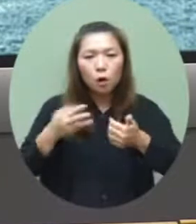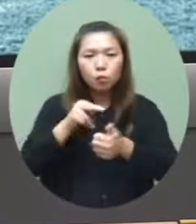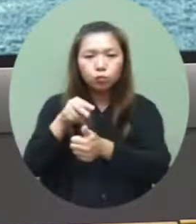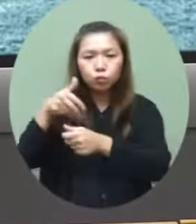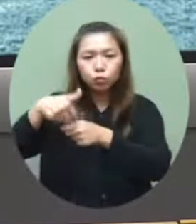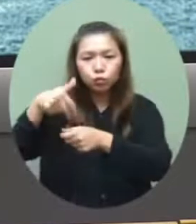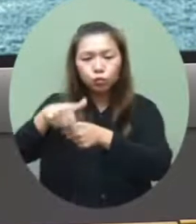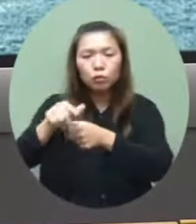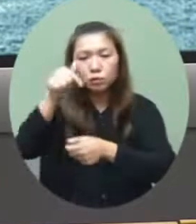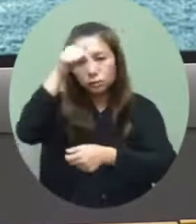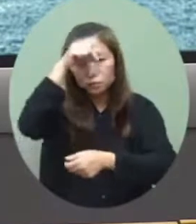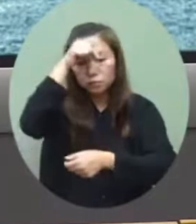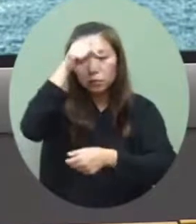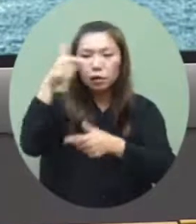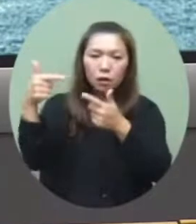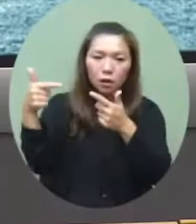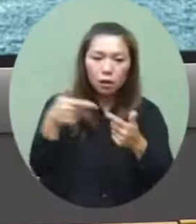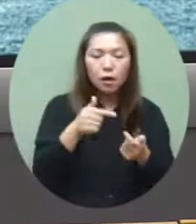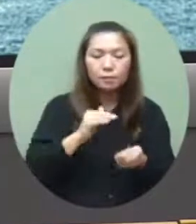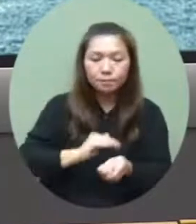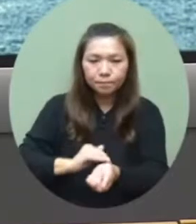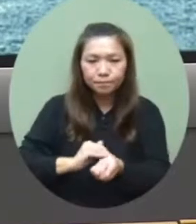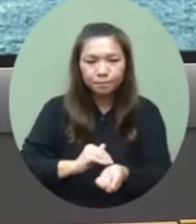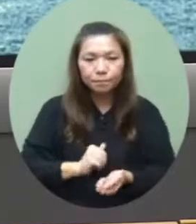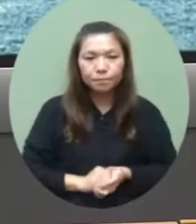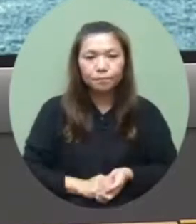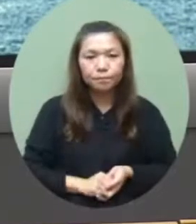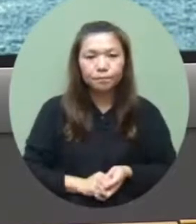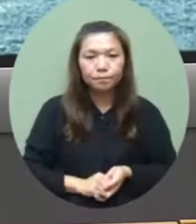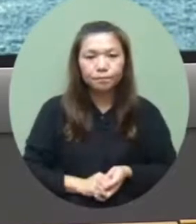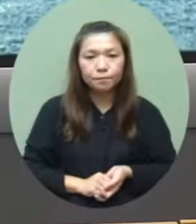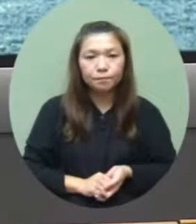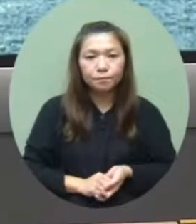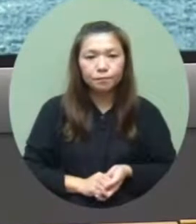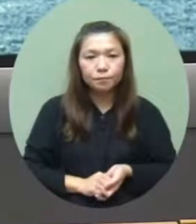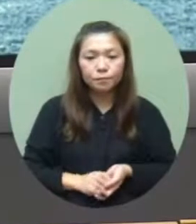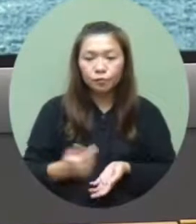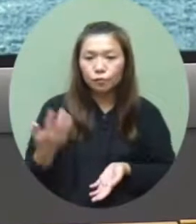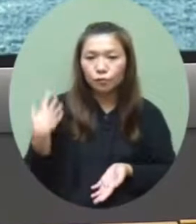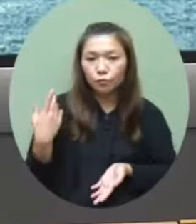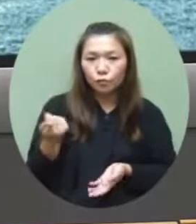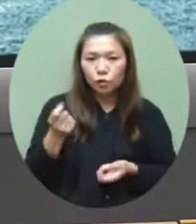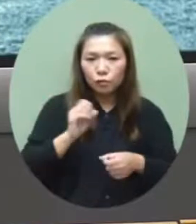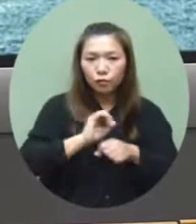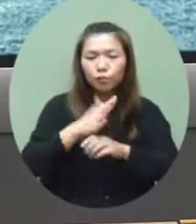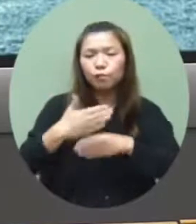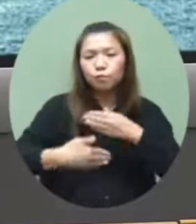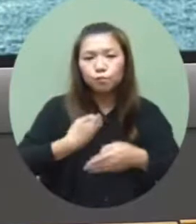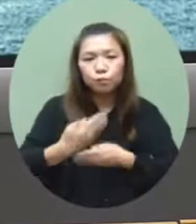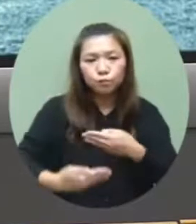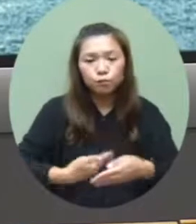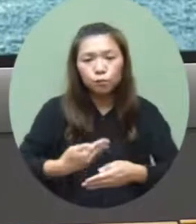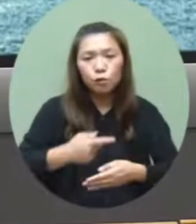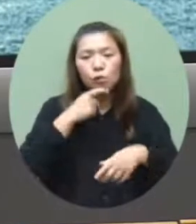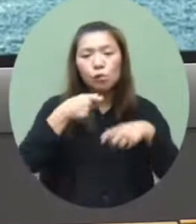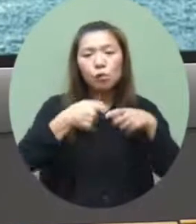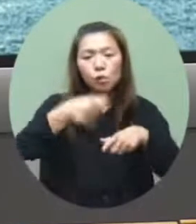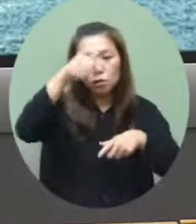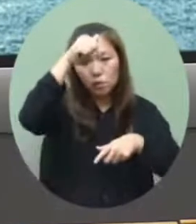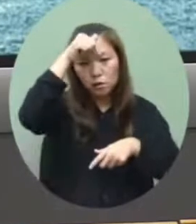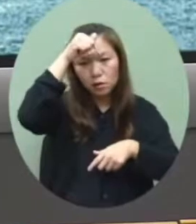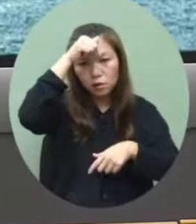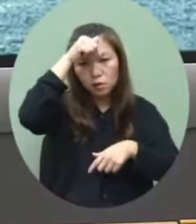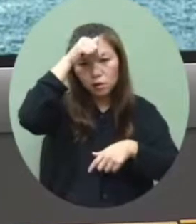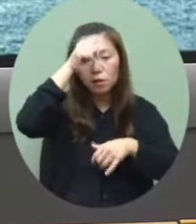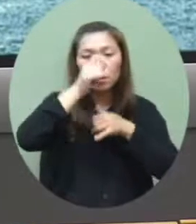demand, some patients in stable condition will have to be transferred to other facilities for further treatment. And in light